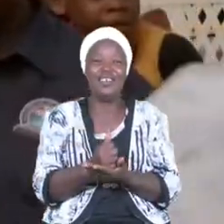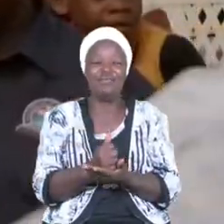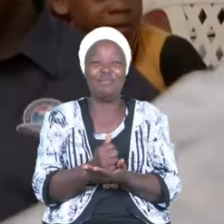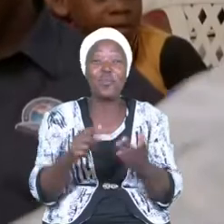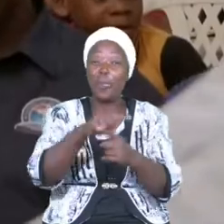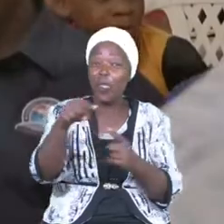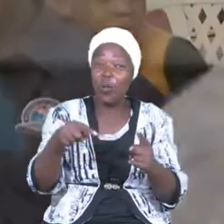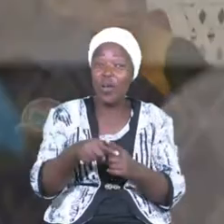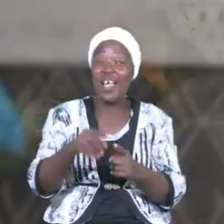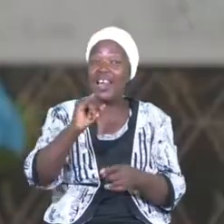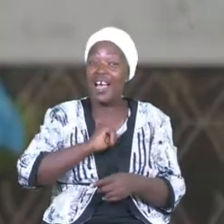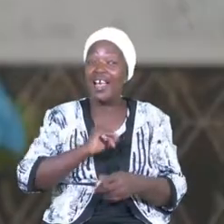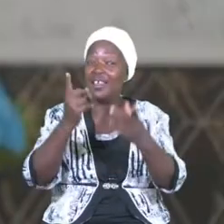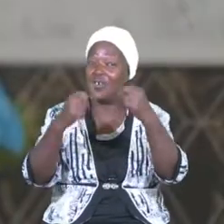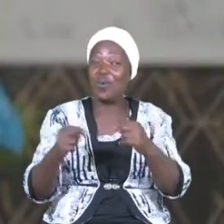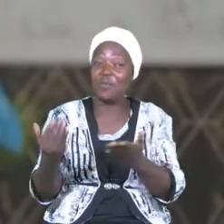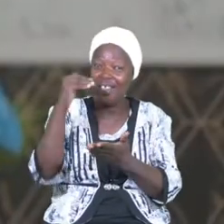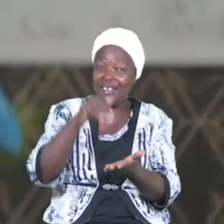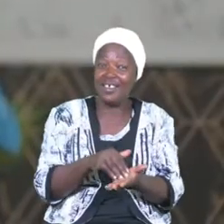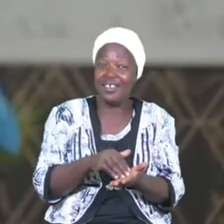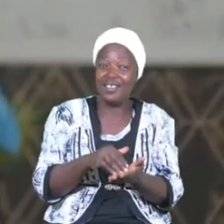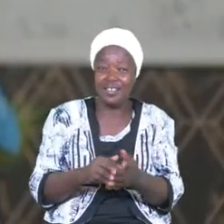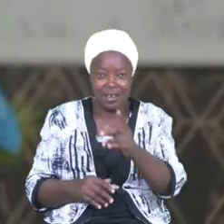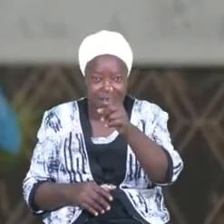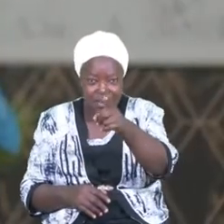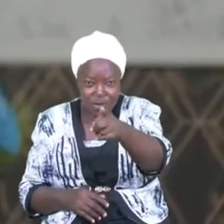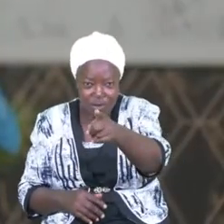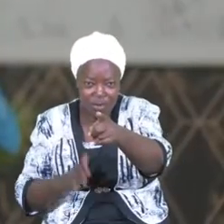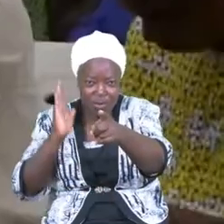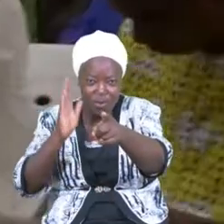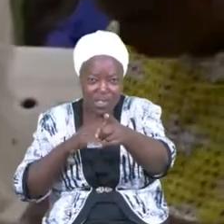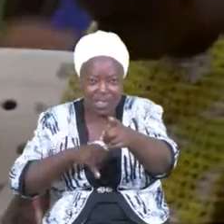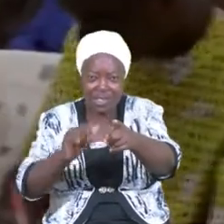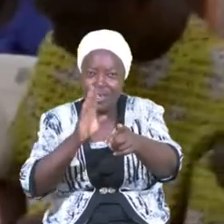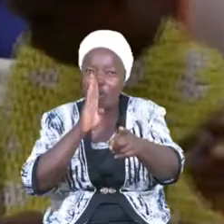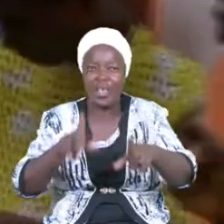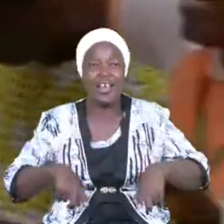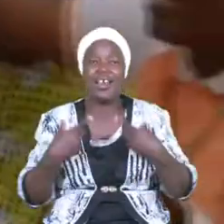When I come again, you will still be alive.